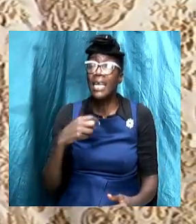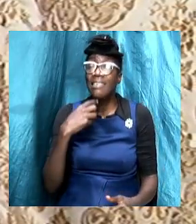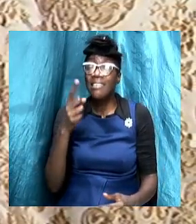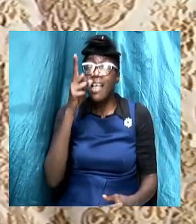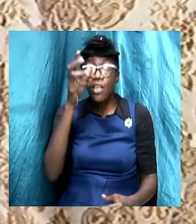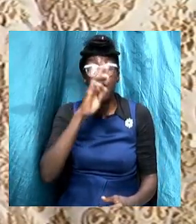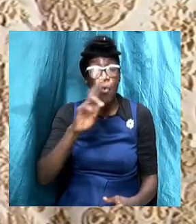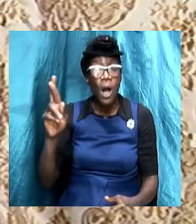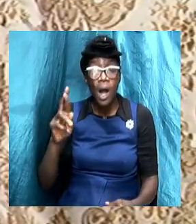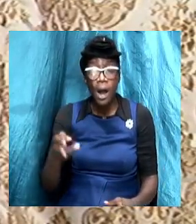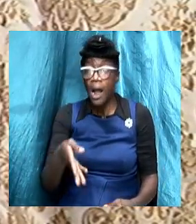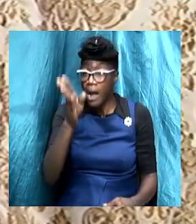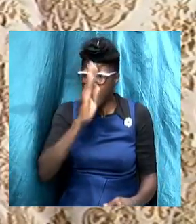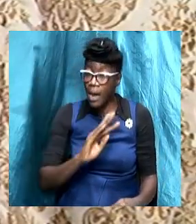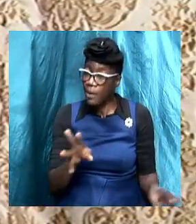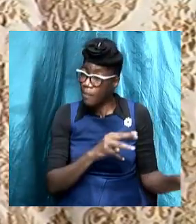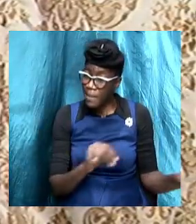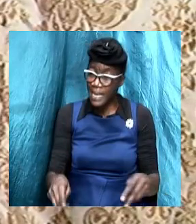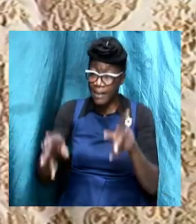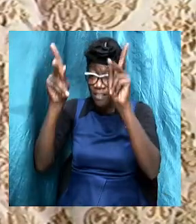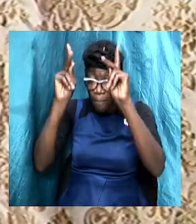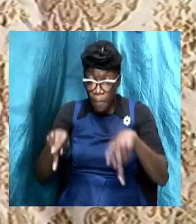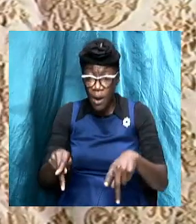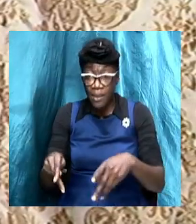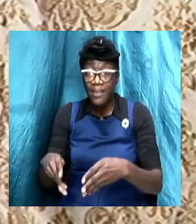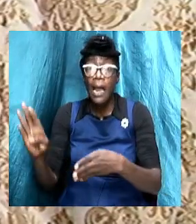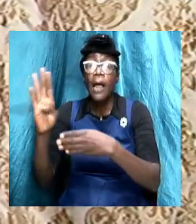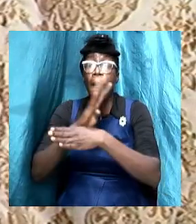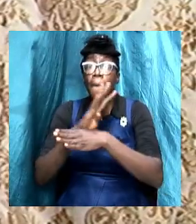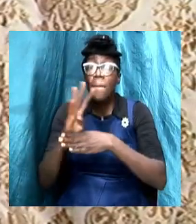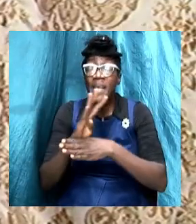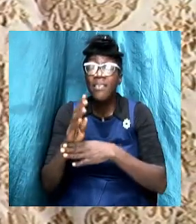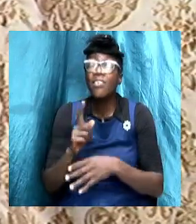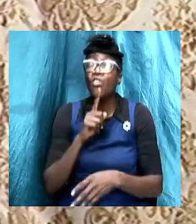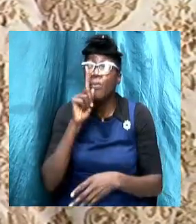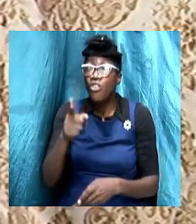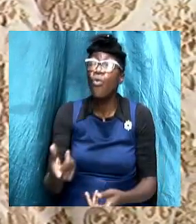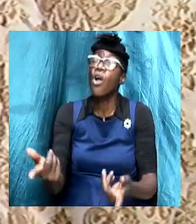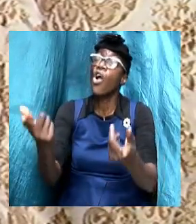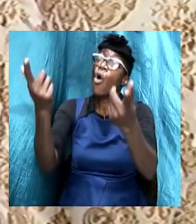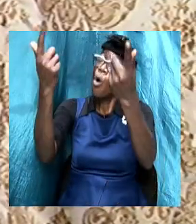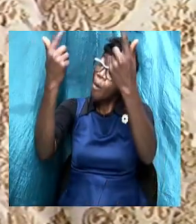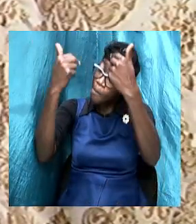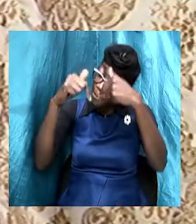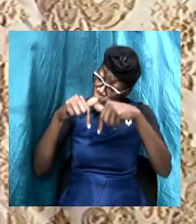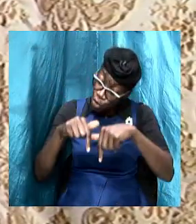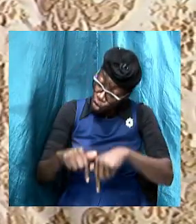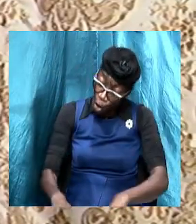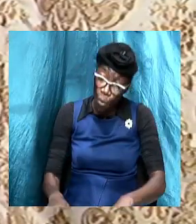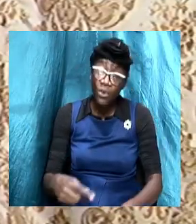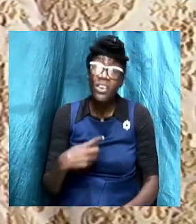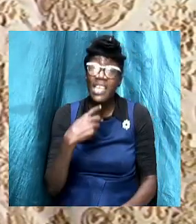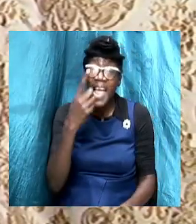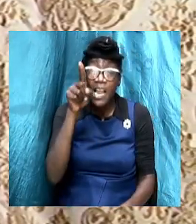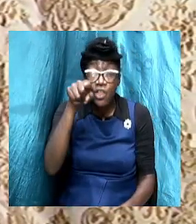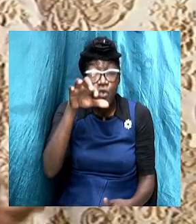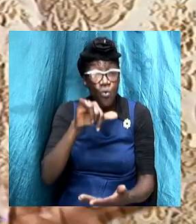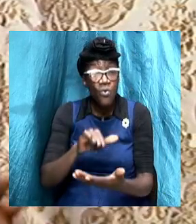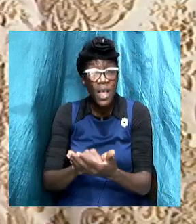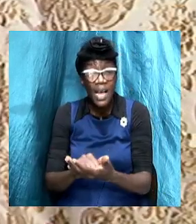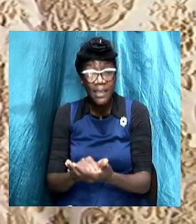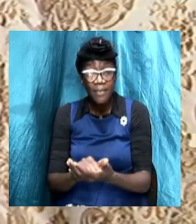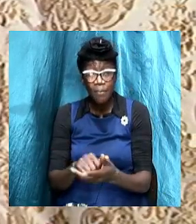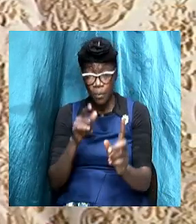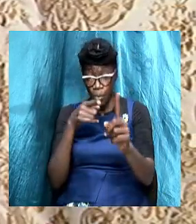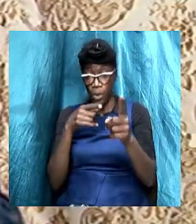will make it his personal business to ensure that he comes down to tell you that. Amen. I